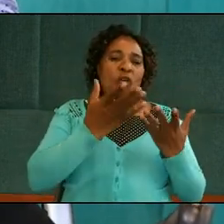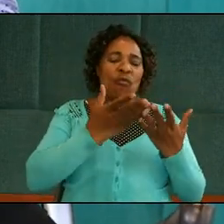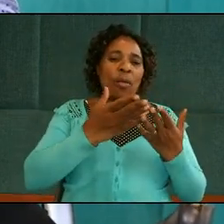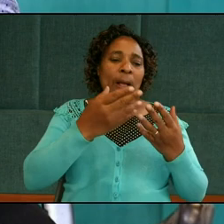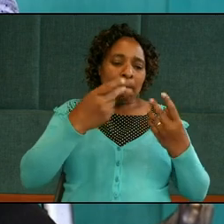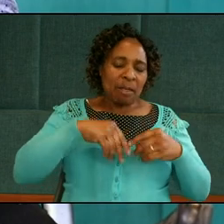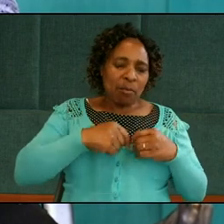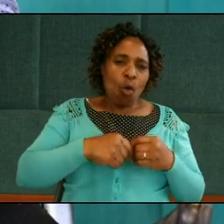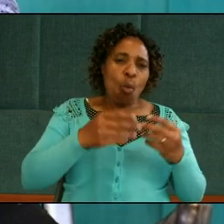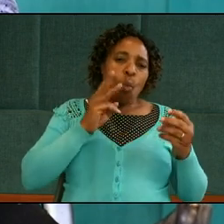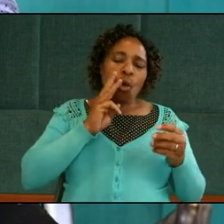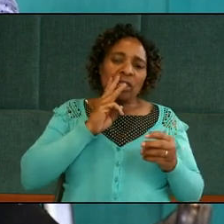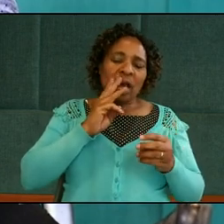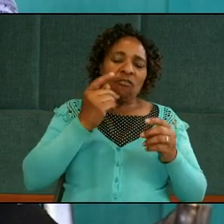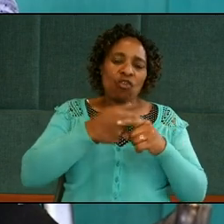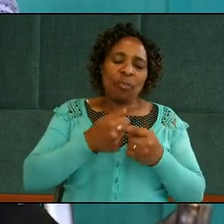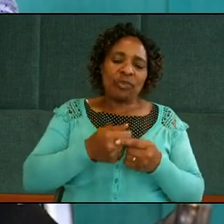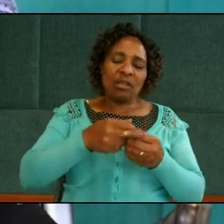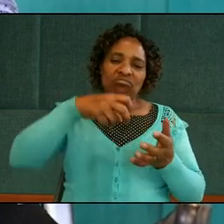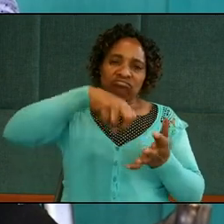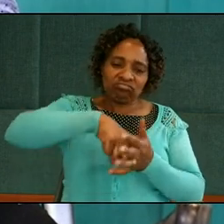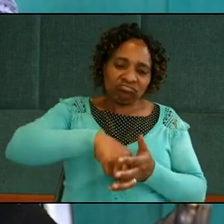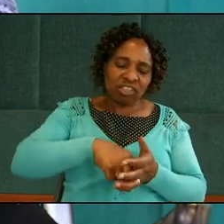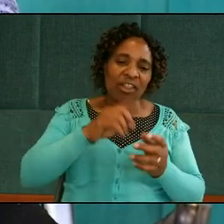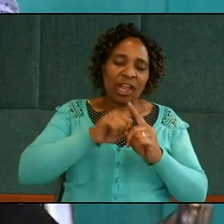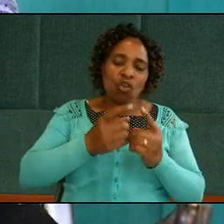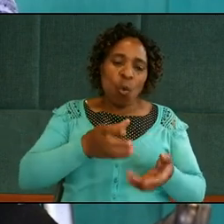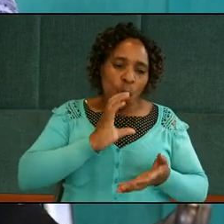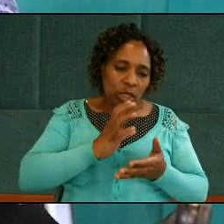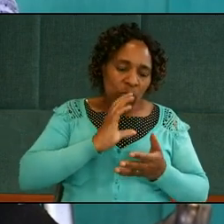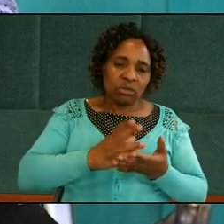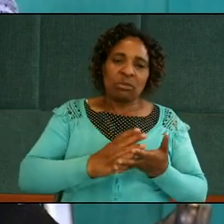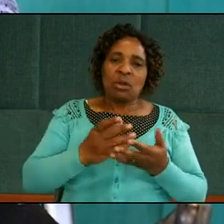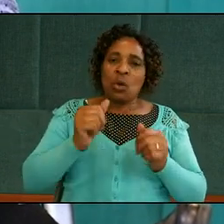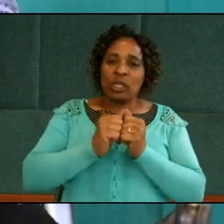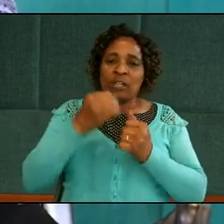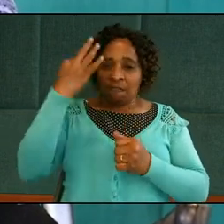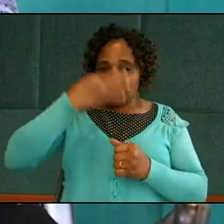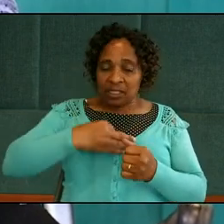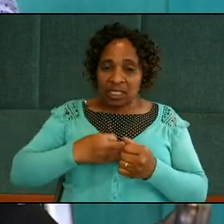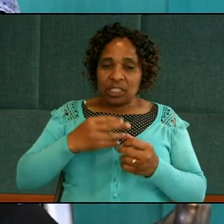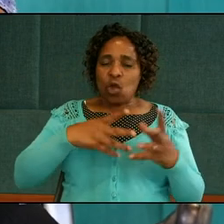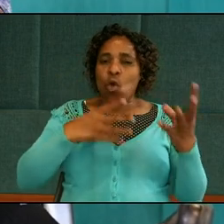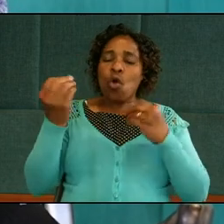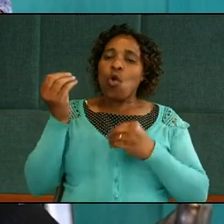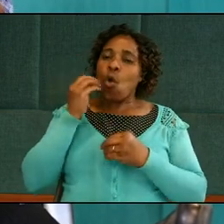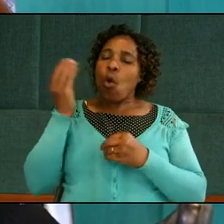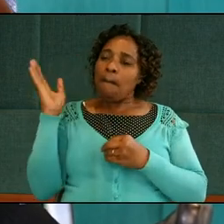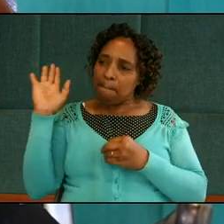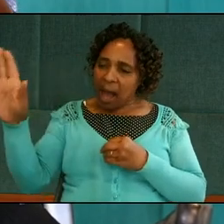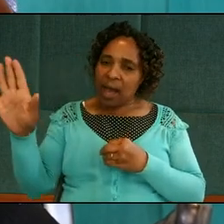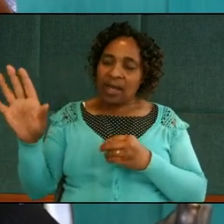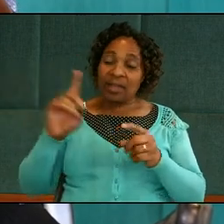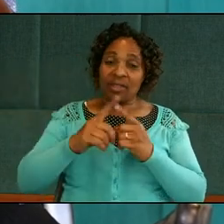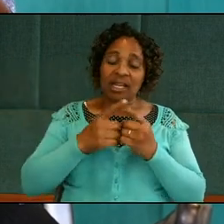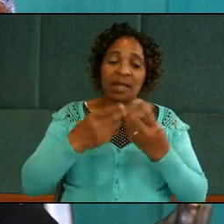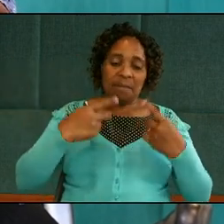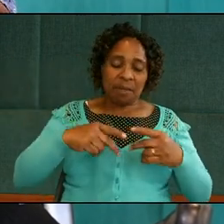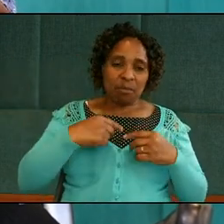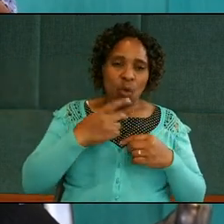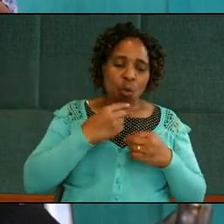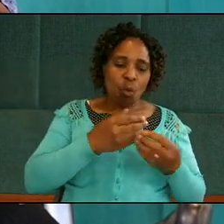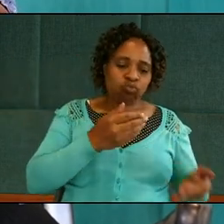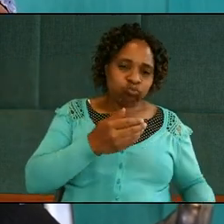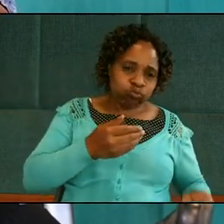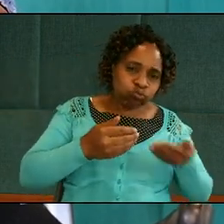people who went down on their knees and drunk with their faces were told to go home, while the people who were lapped from their hands